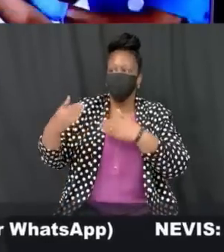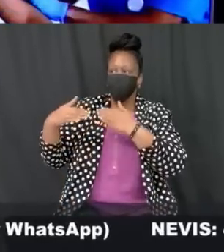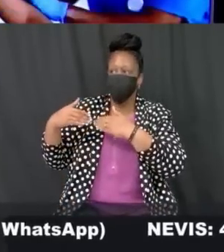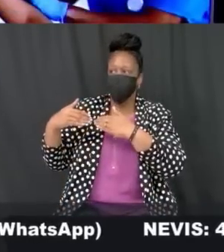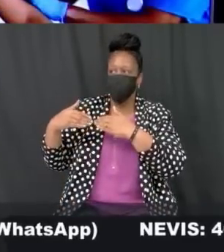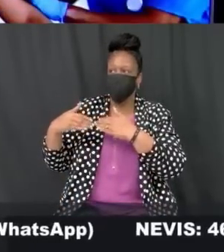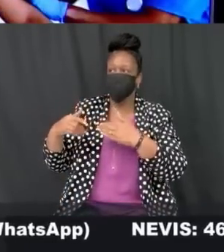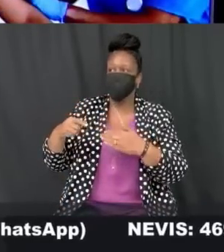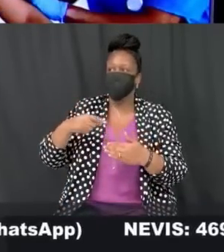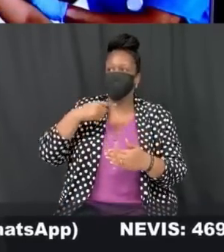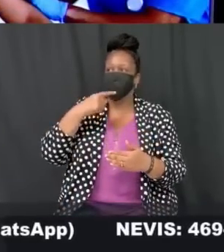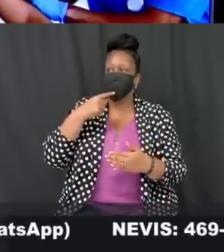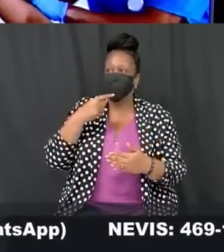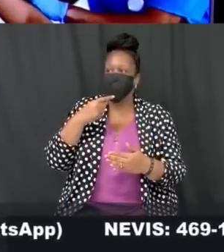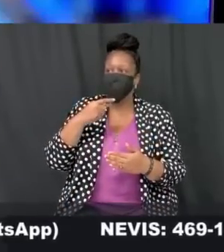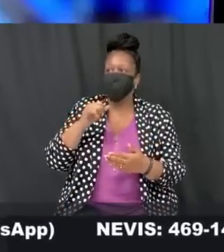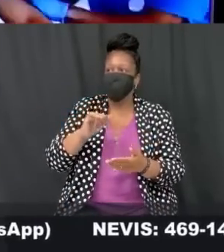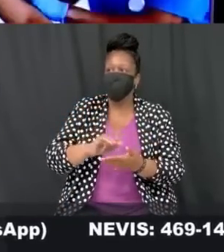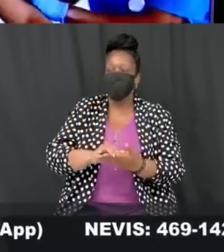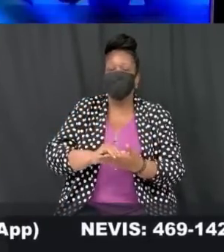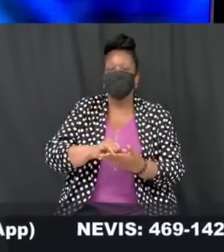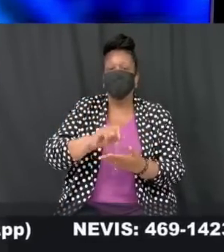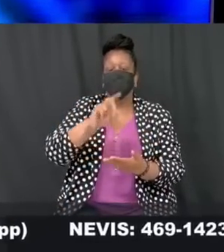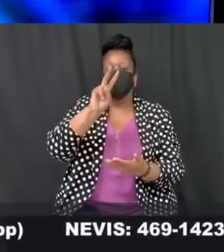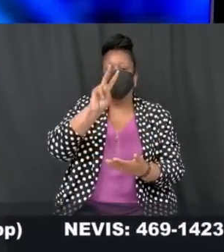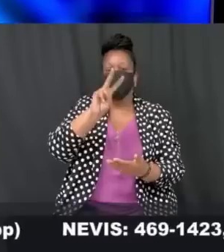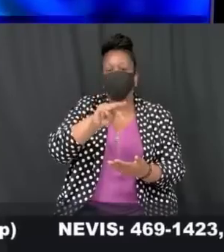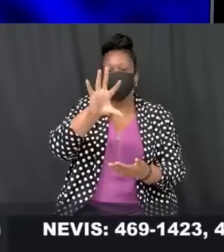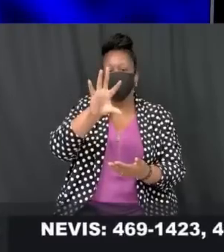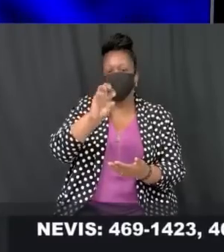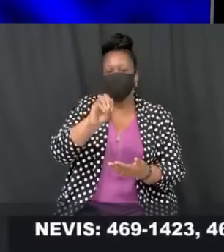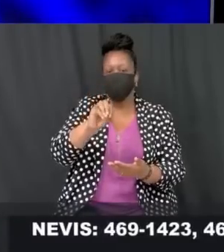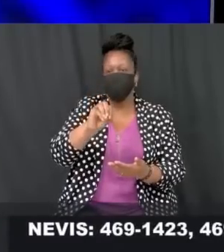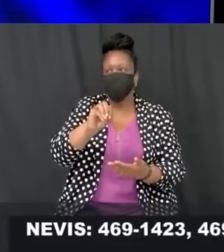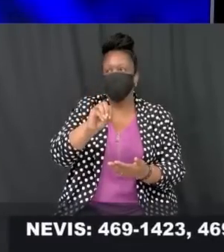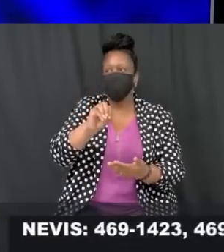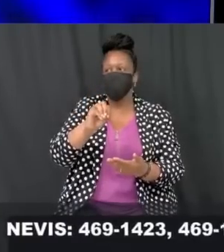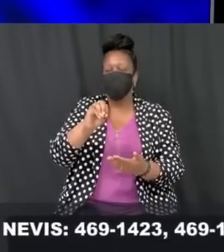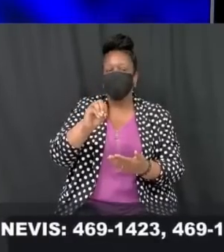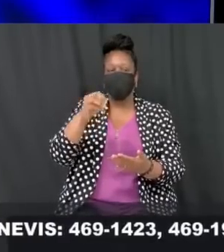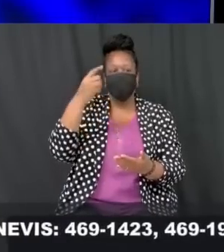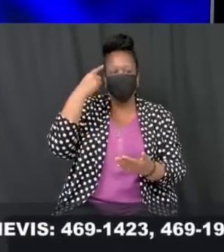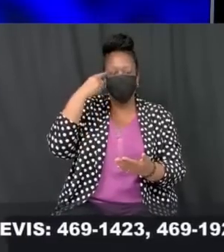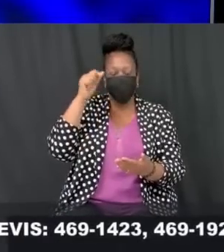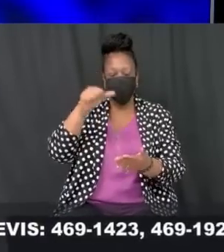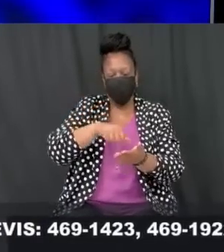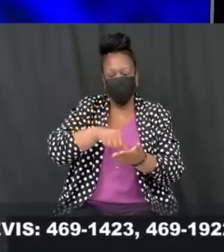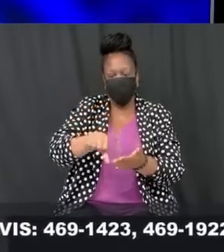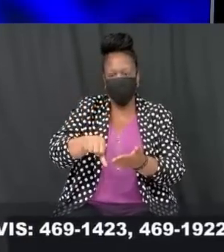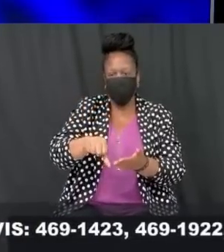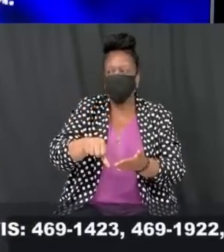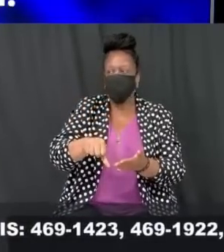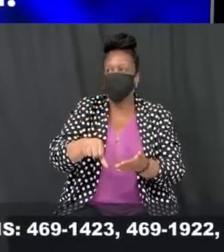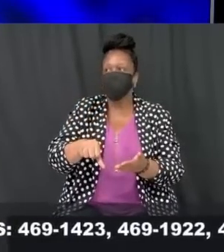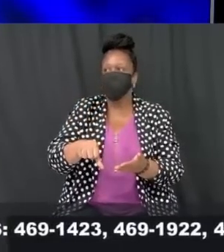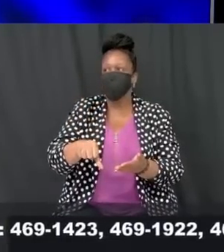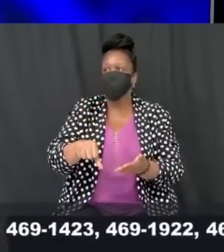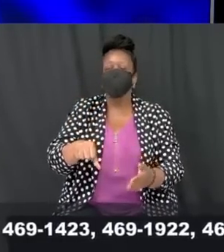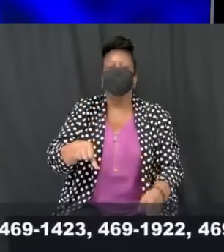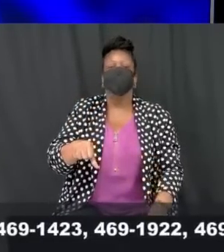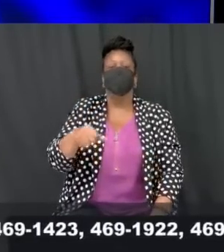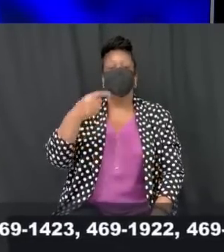250 administrative fee to carry out this. However, the federal